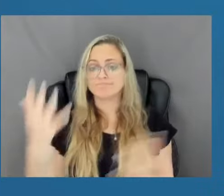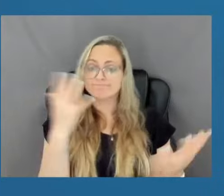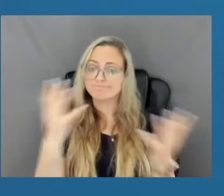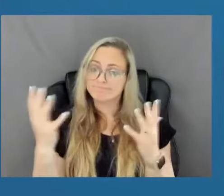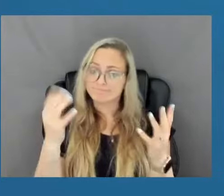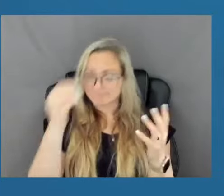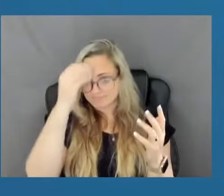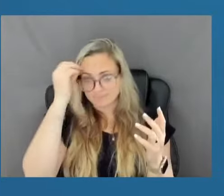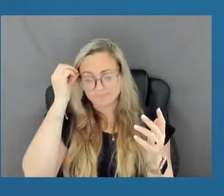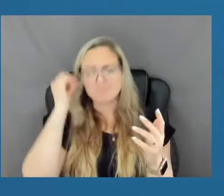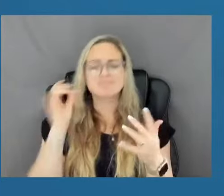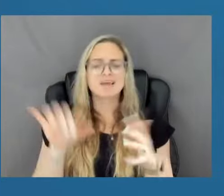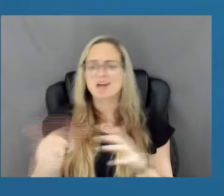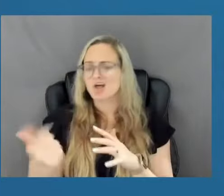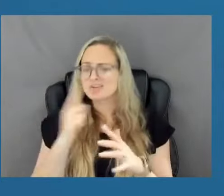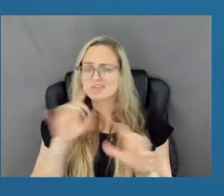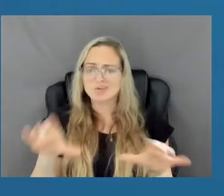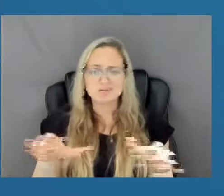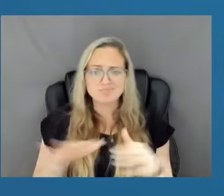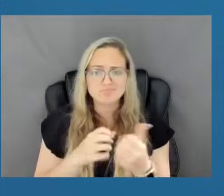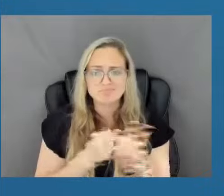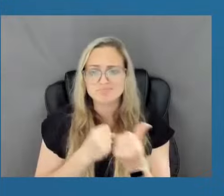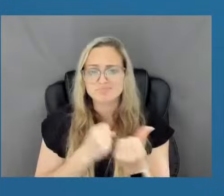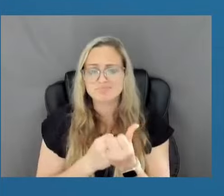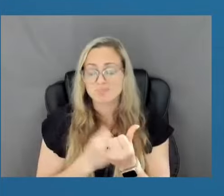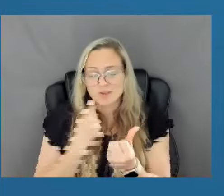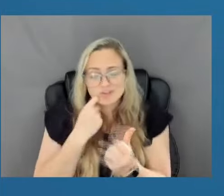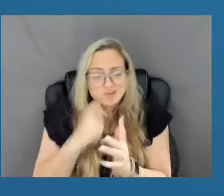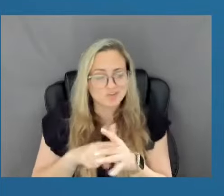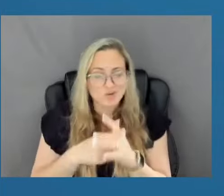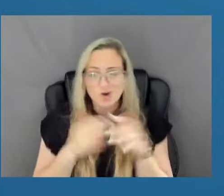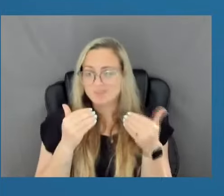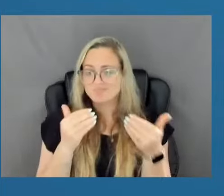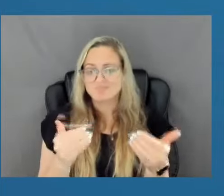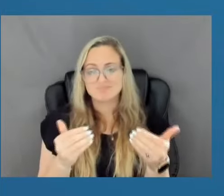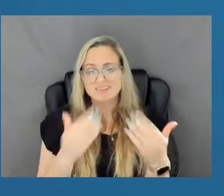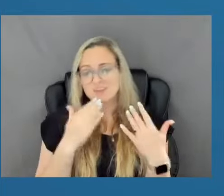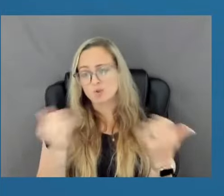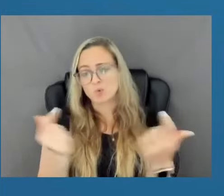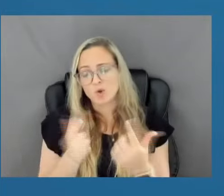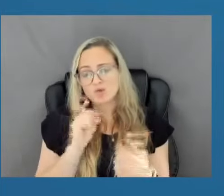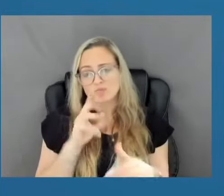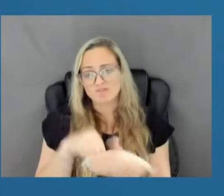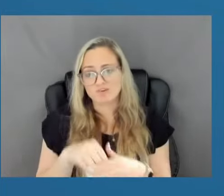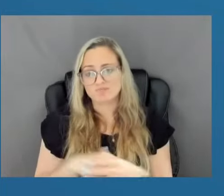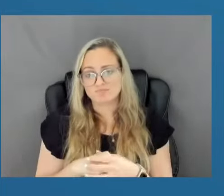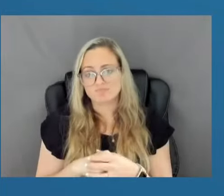and others who pulled together. We're just getting started, and I thank all of you for being involved.